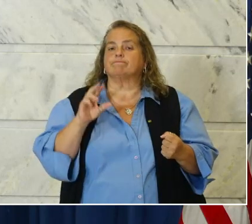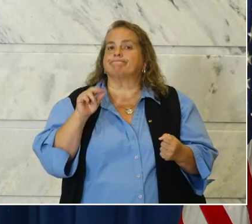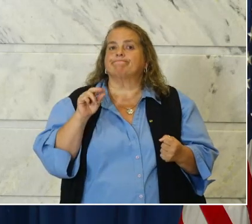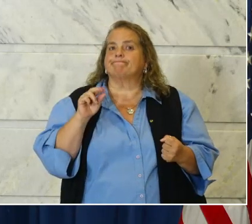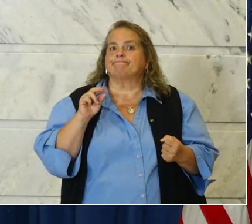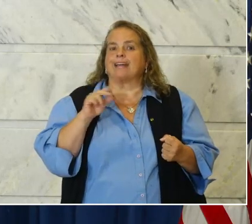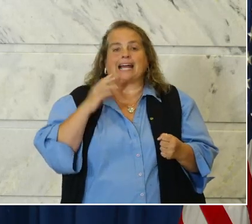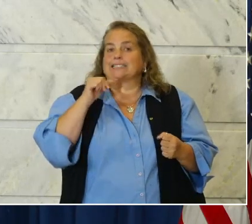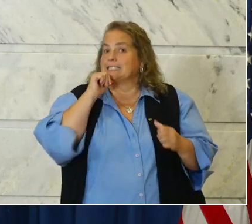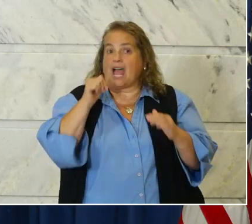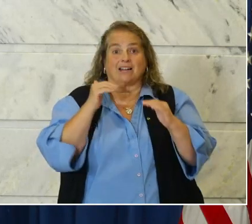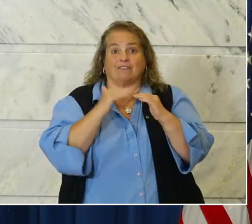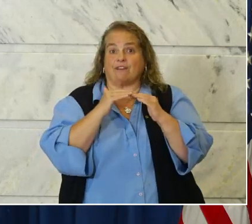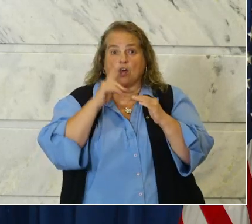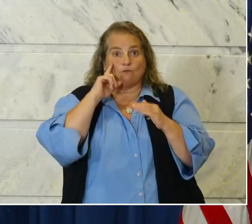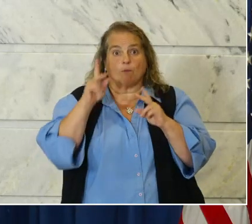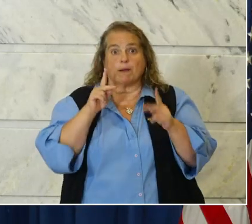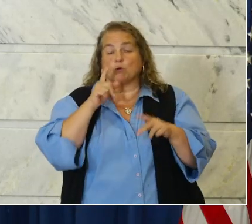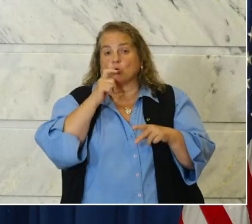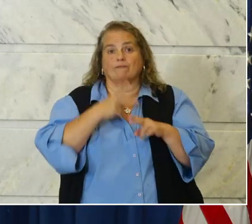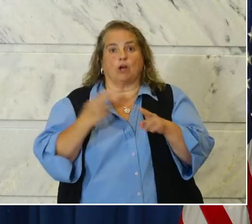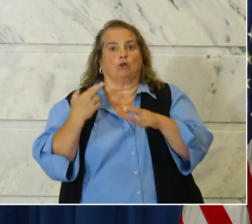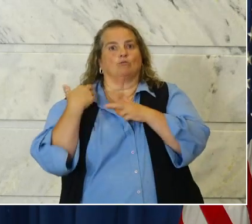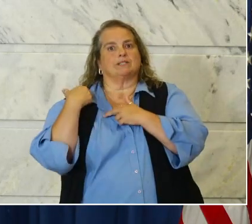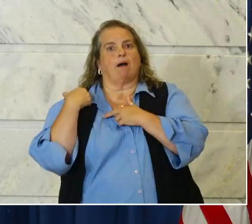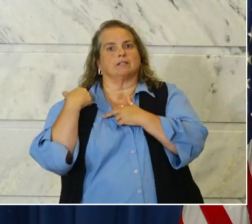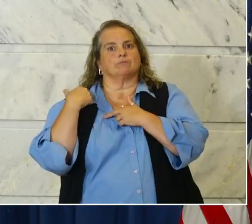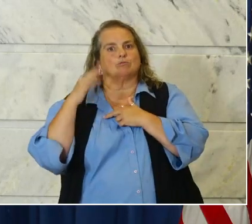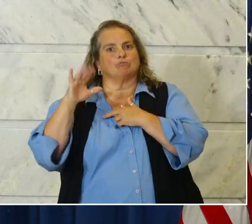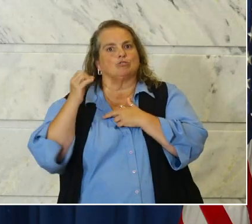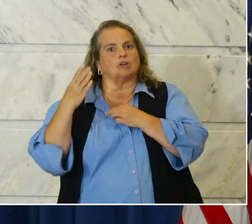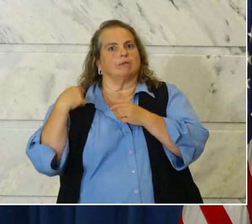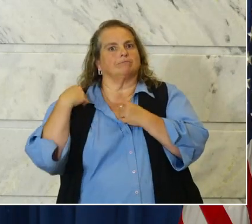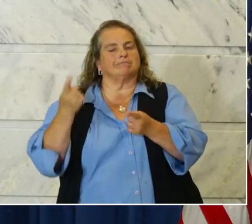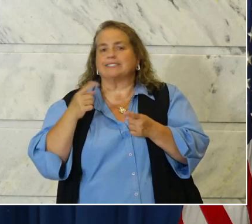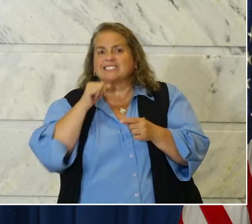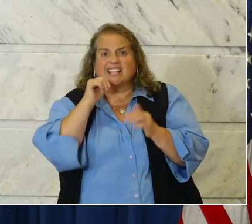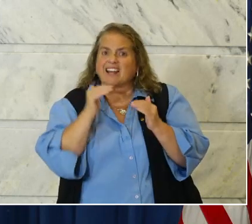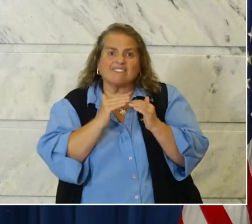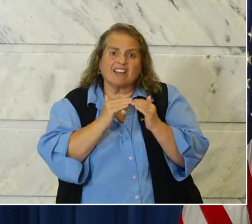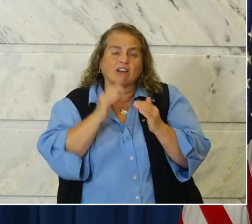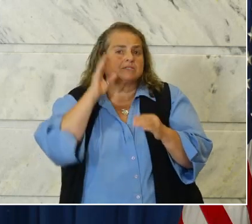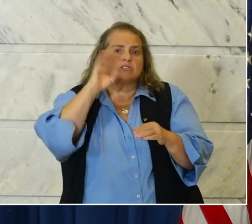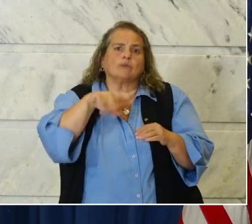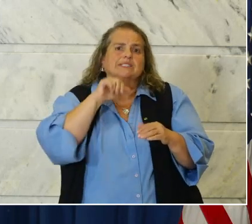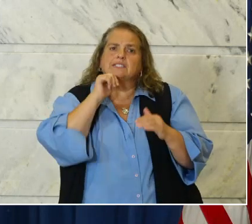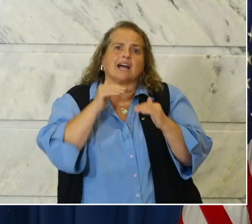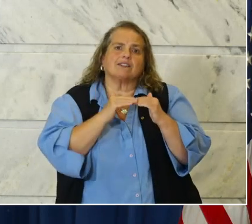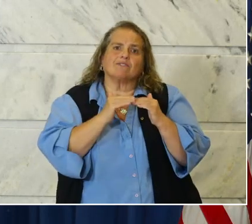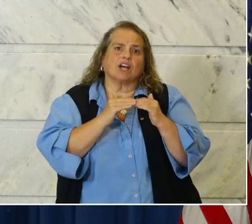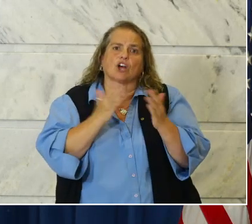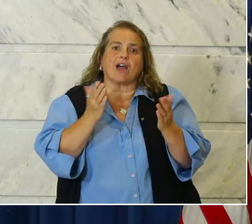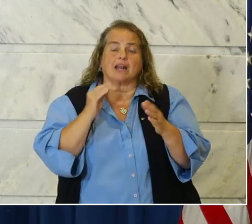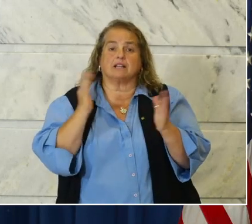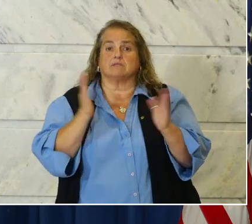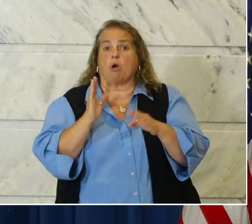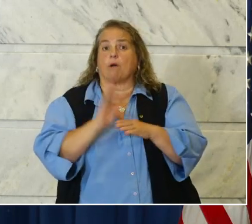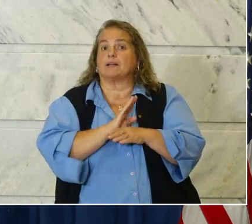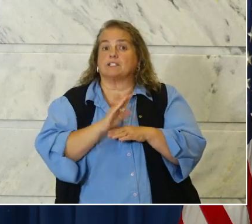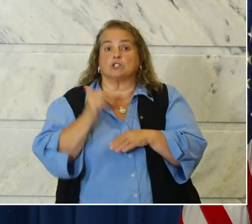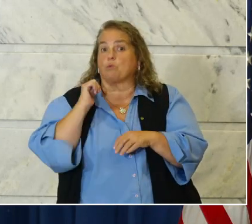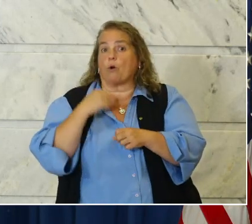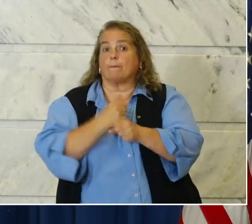done it responsibly. And I'm not going to pretend that it's fair, and I'm not going to pretend like there are some small businesses that won't make it through